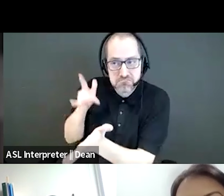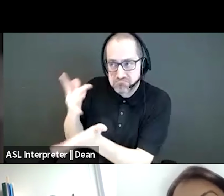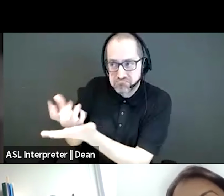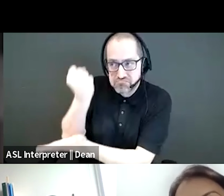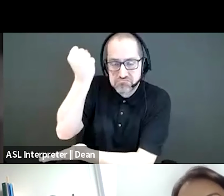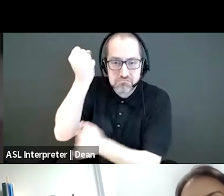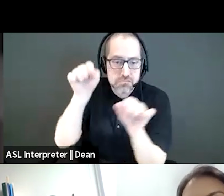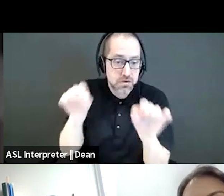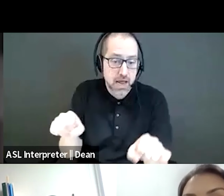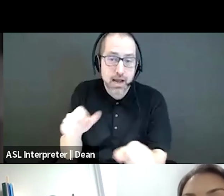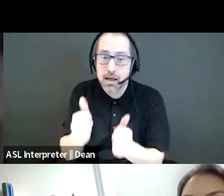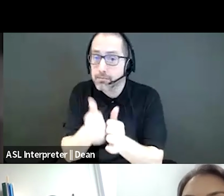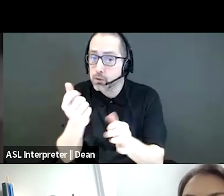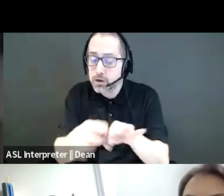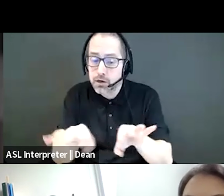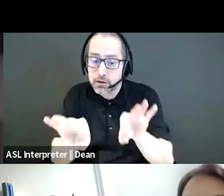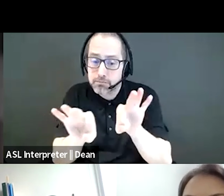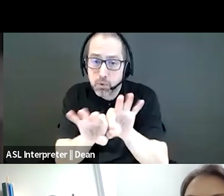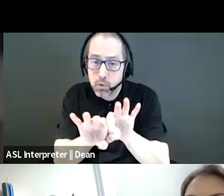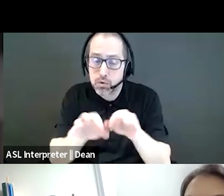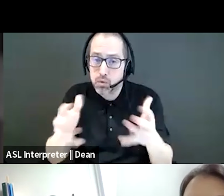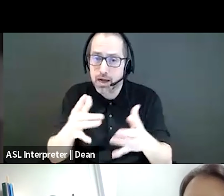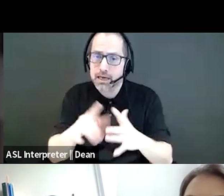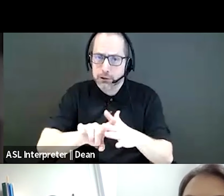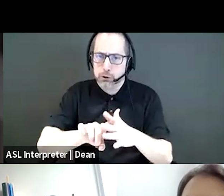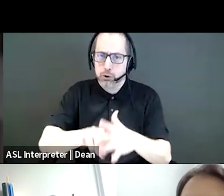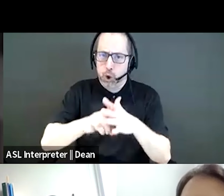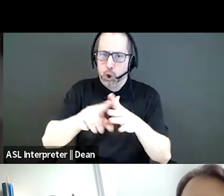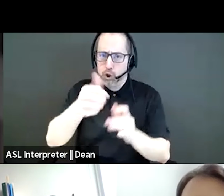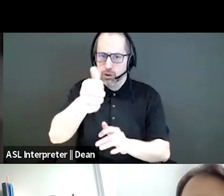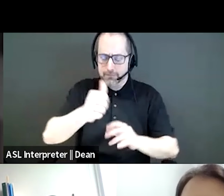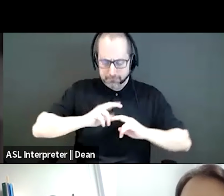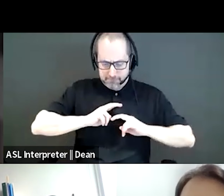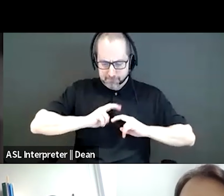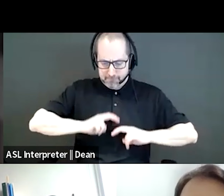important piece for me is that you start to recognize and to have that self-awareness.